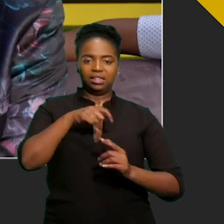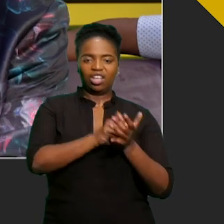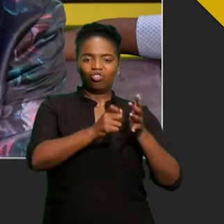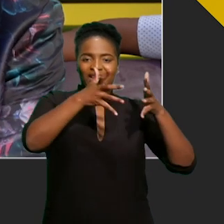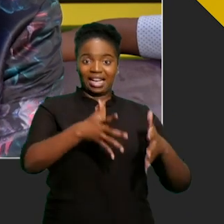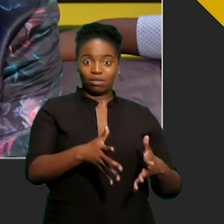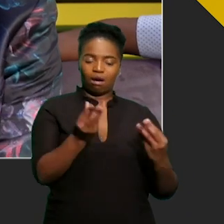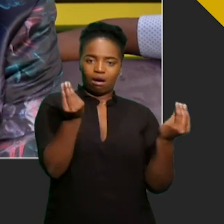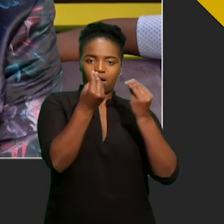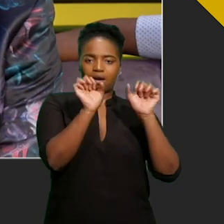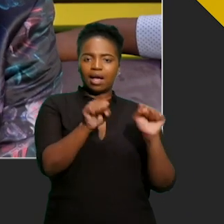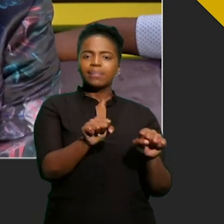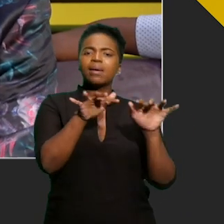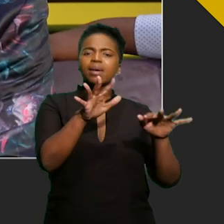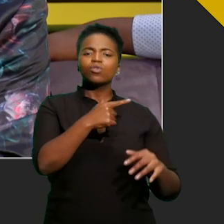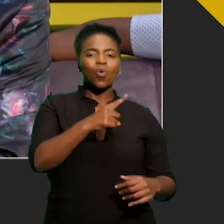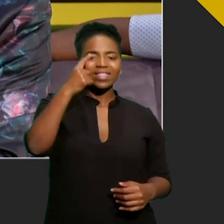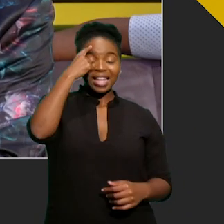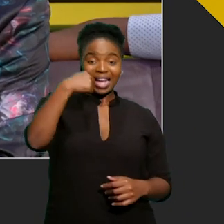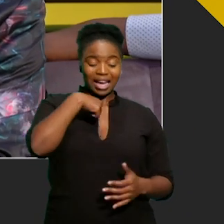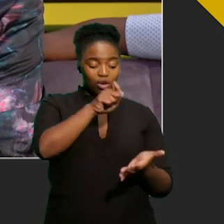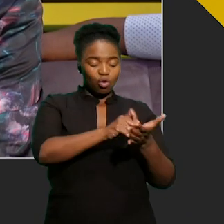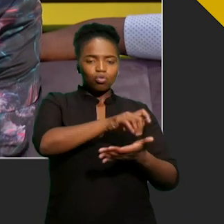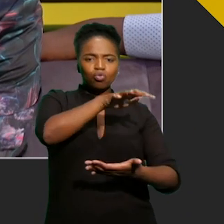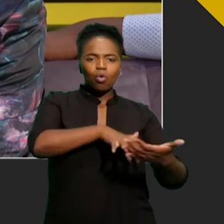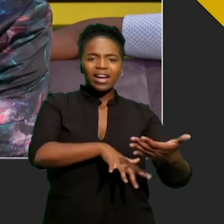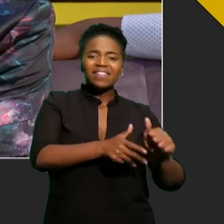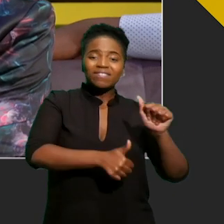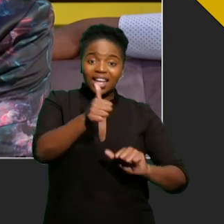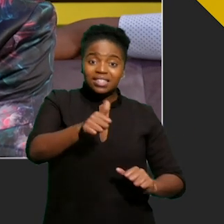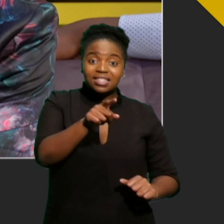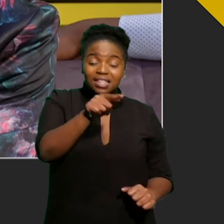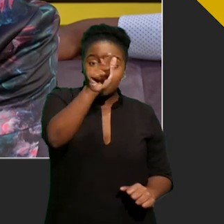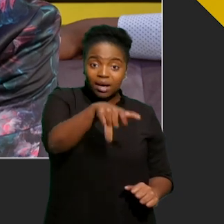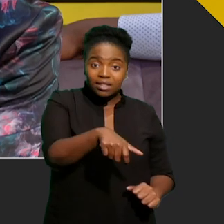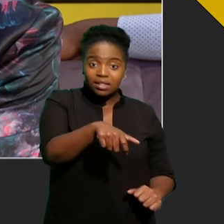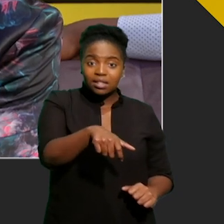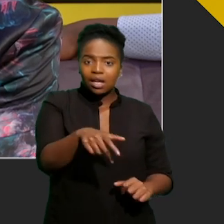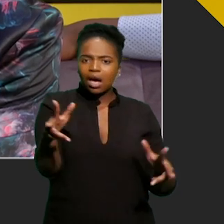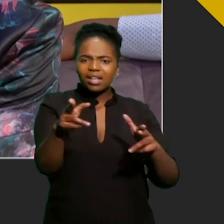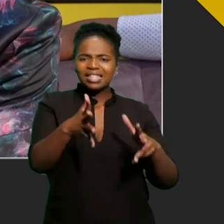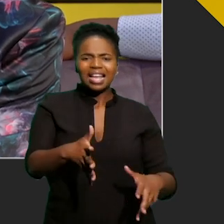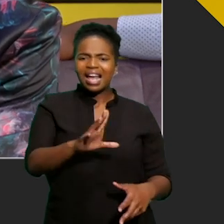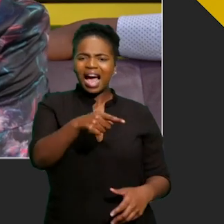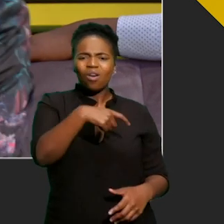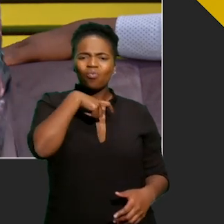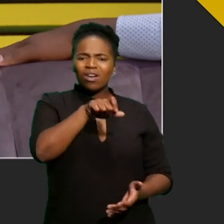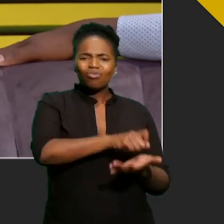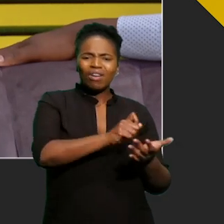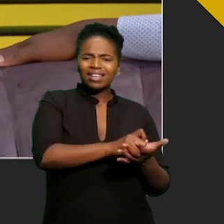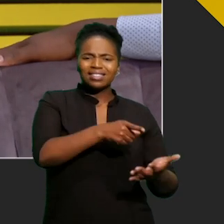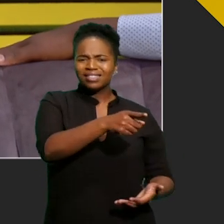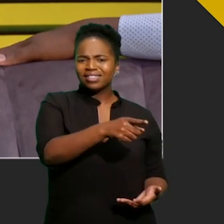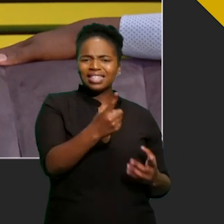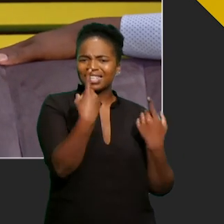especially with entertainment. Yeah. The people don't realize, Jorge, the person who wrote that story had to clear it with an editor. An editor might have said, Jorge, what are you doing? I don't want to write about